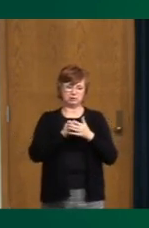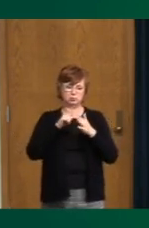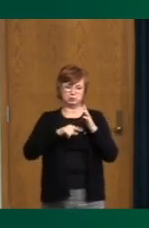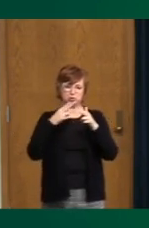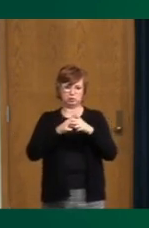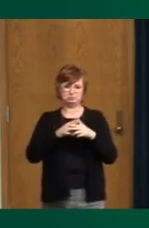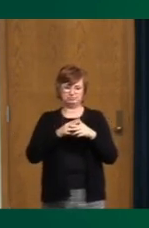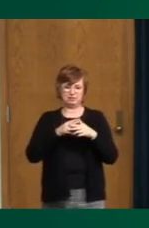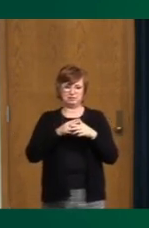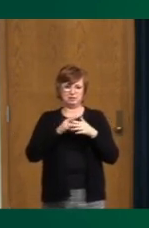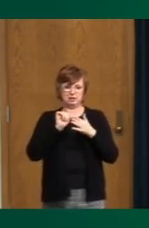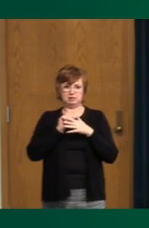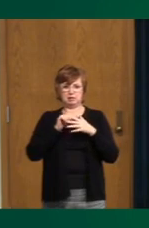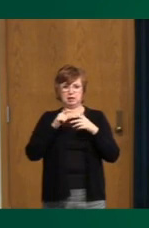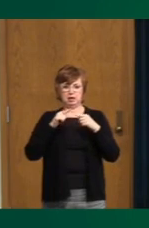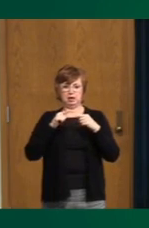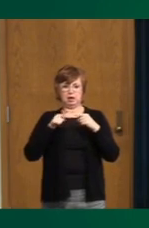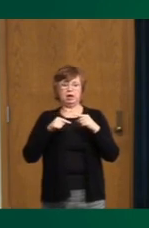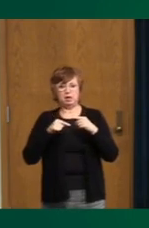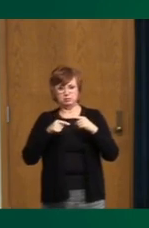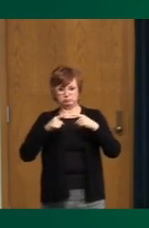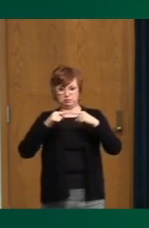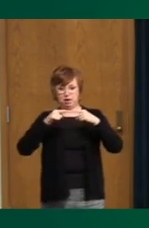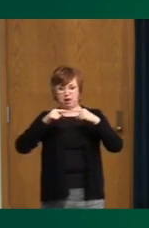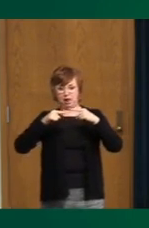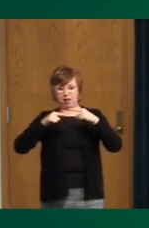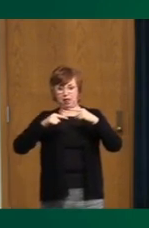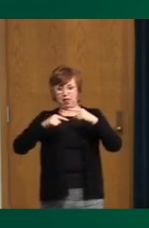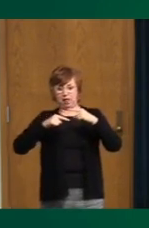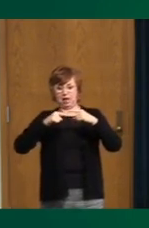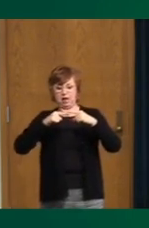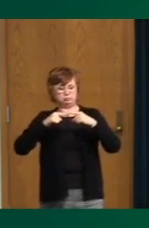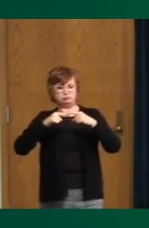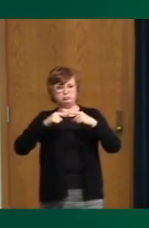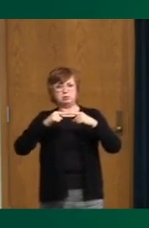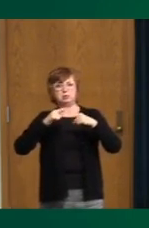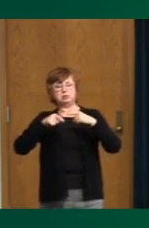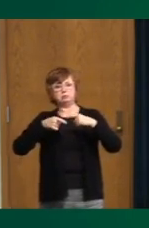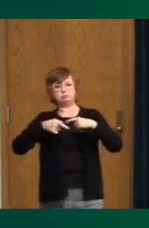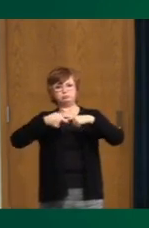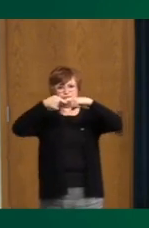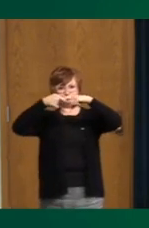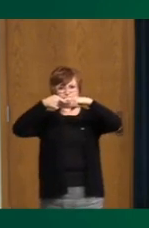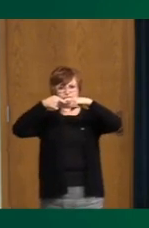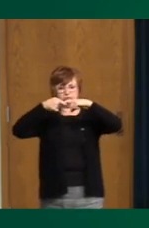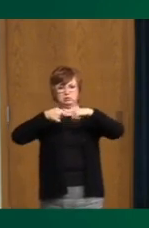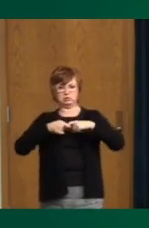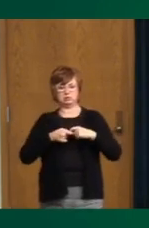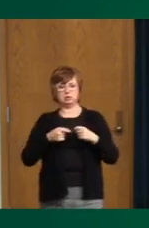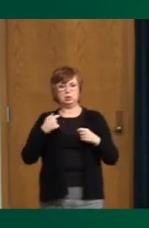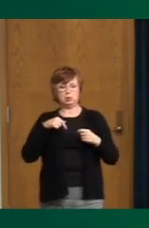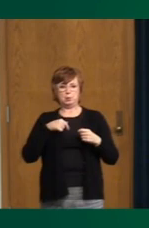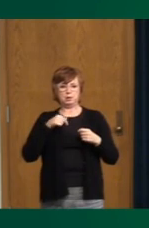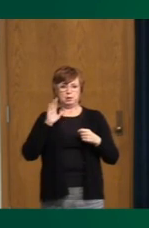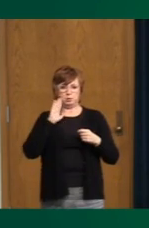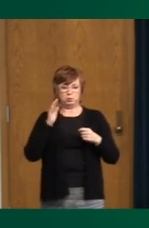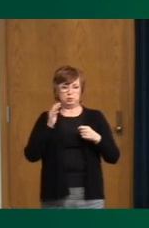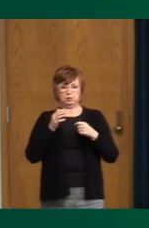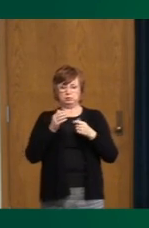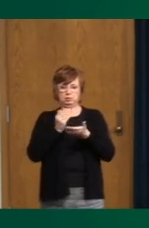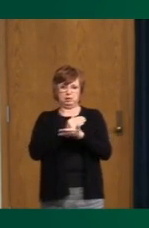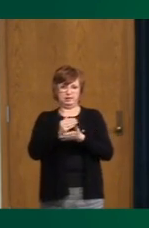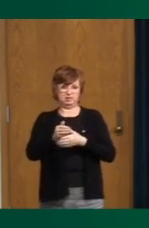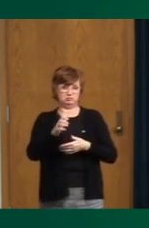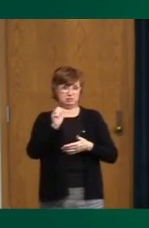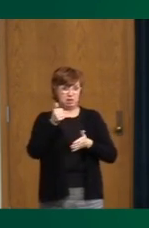what it is a lockdown, there are estimates that we would lose permanently an additional, not 10, but tens of thousands of